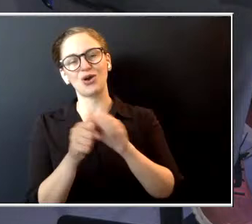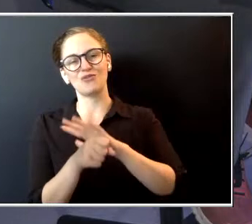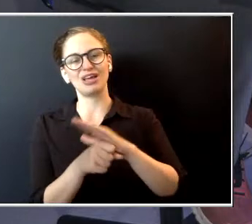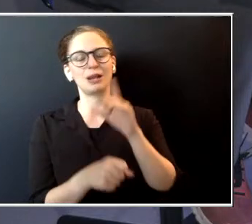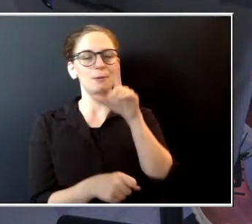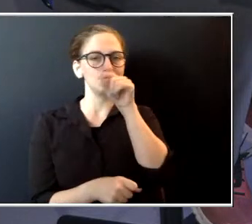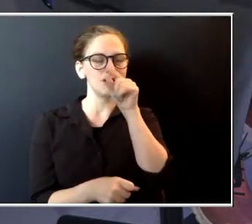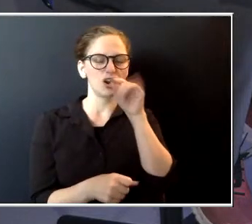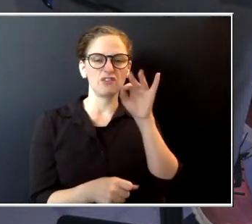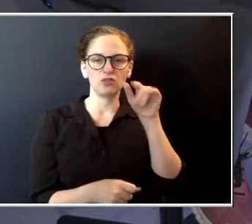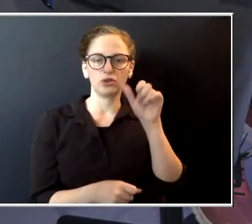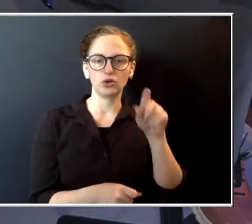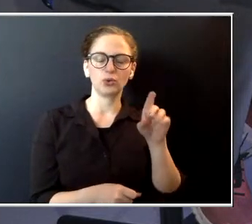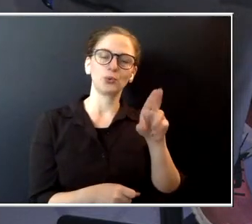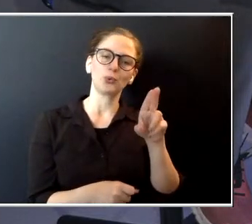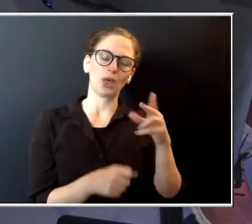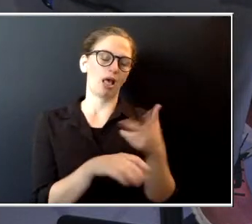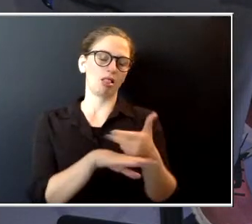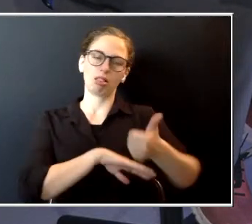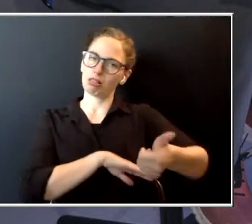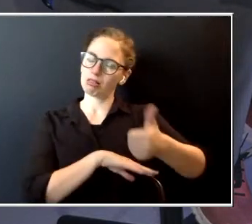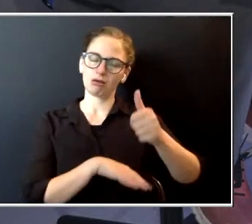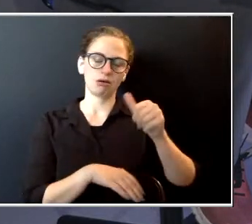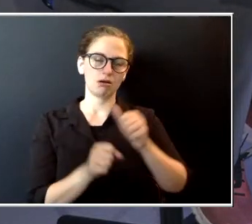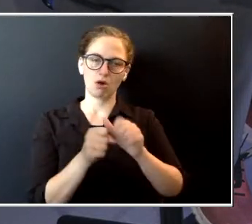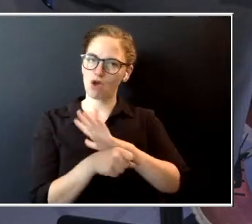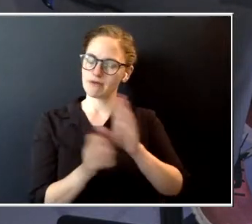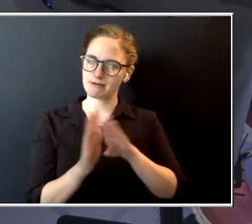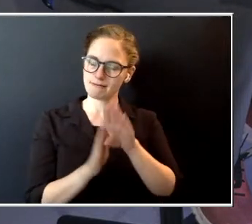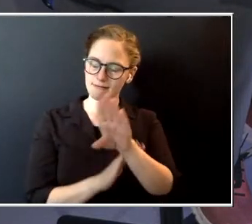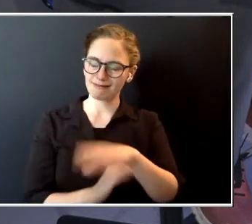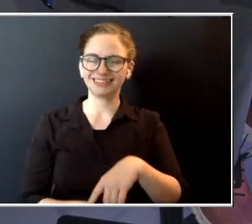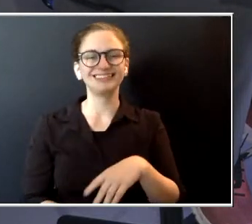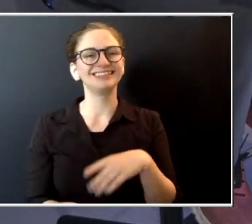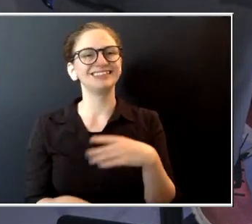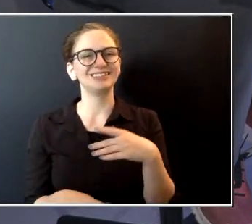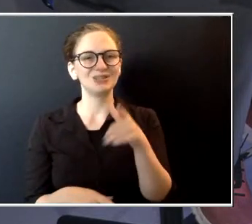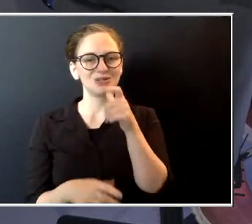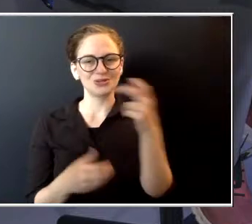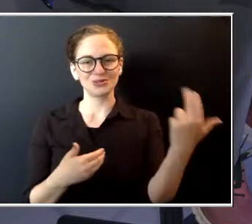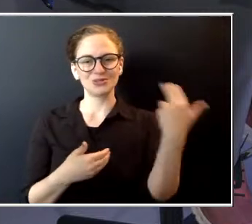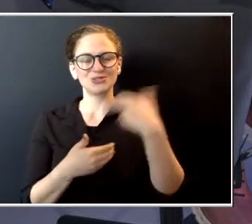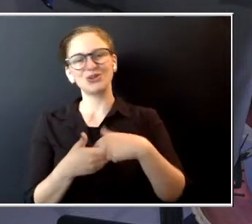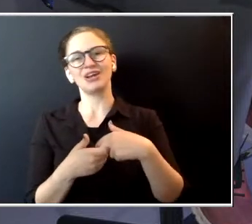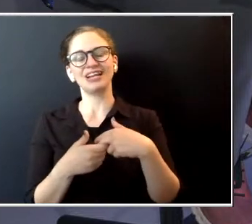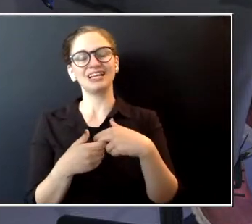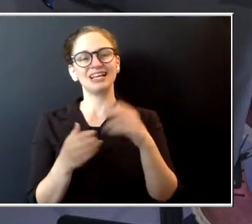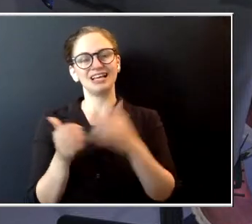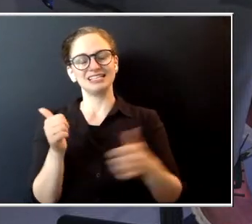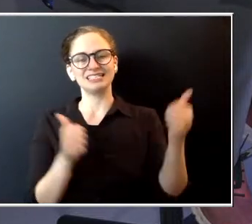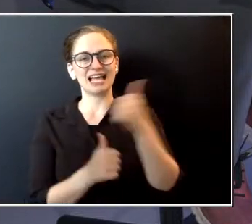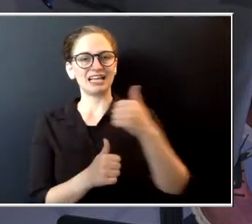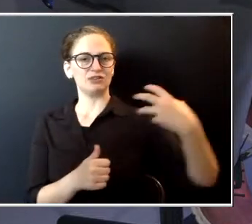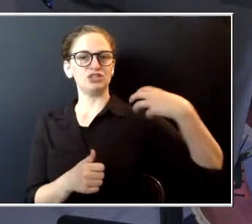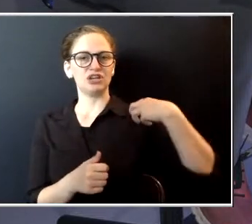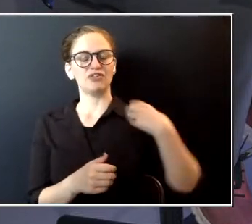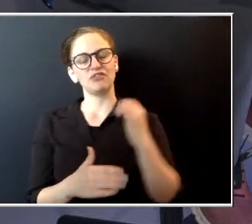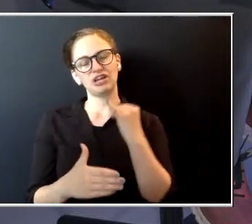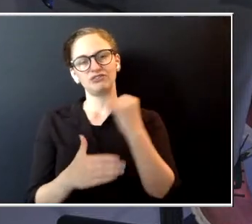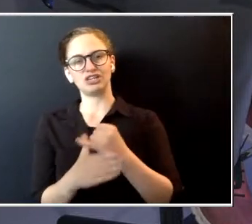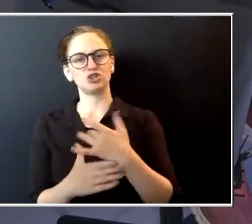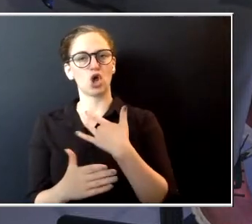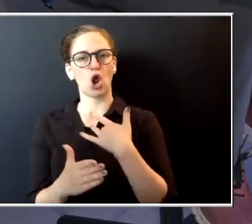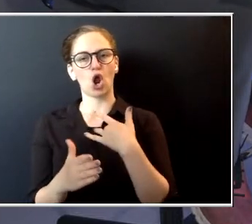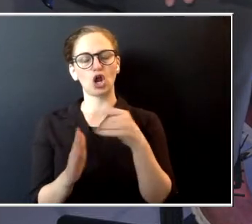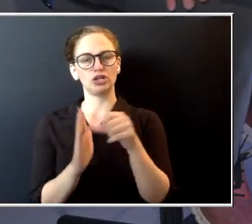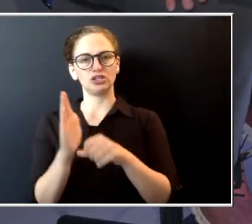interventional cardiologist and division or section chief, I think, of interventional and structural heart services here at the University of Kansas Health System.